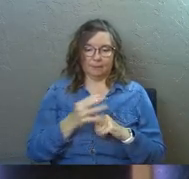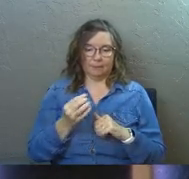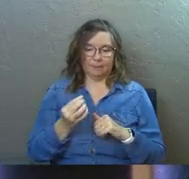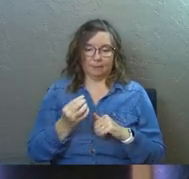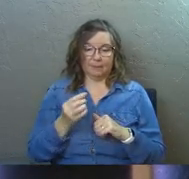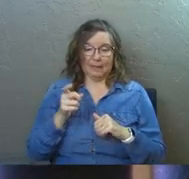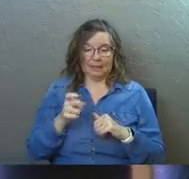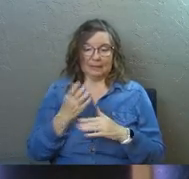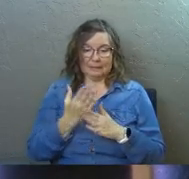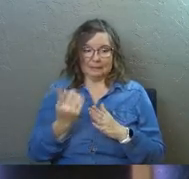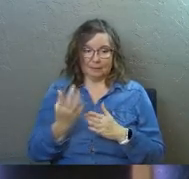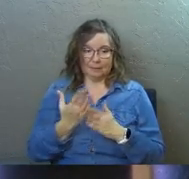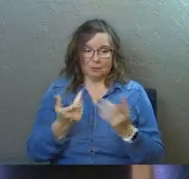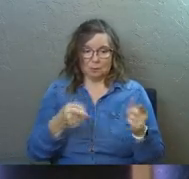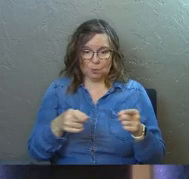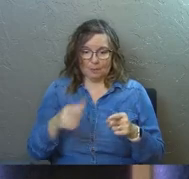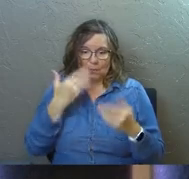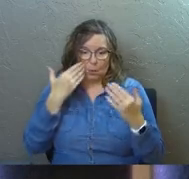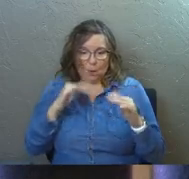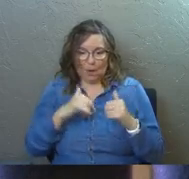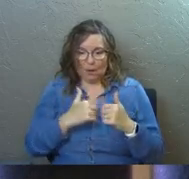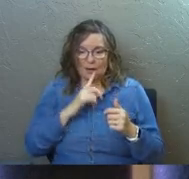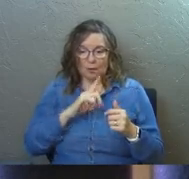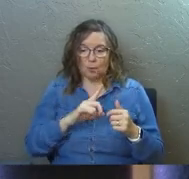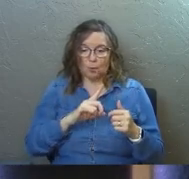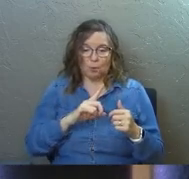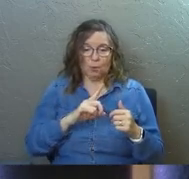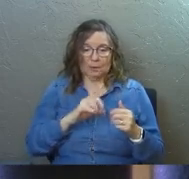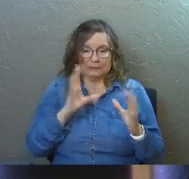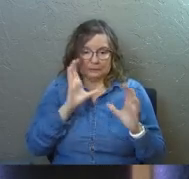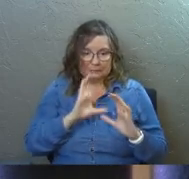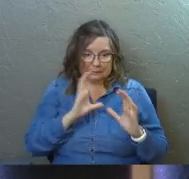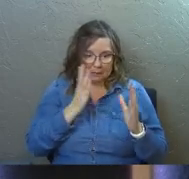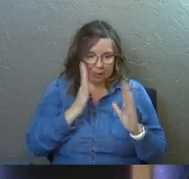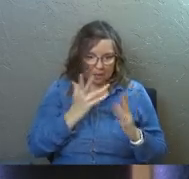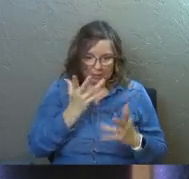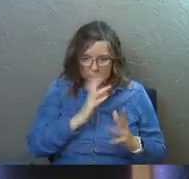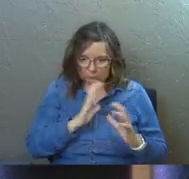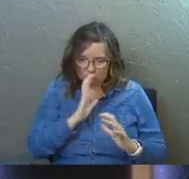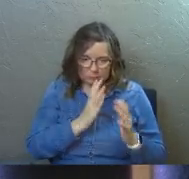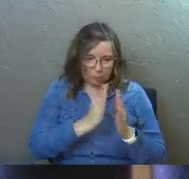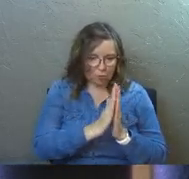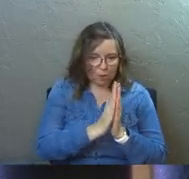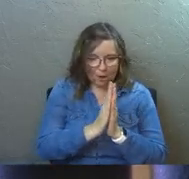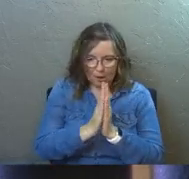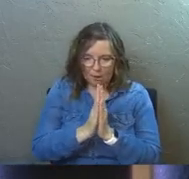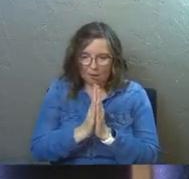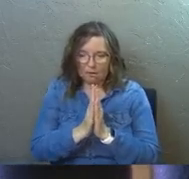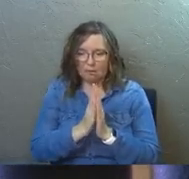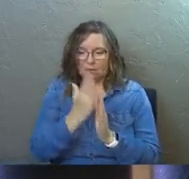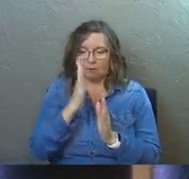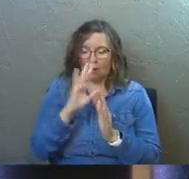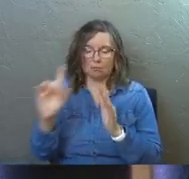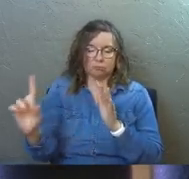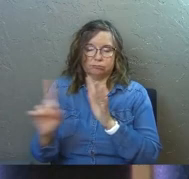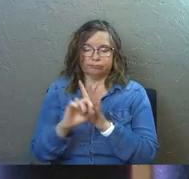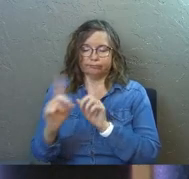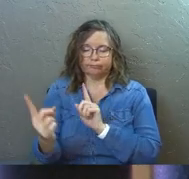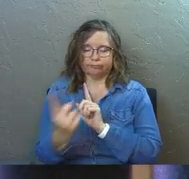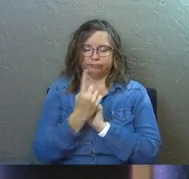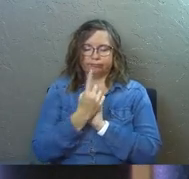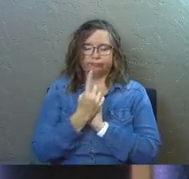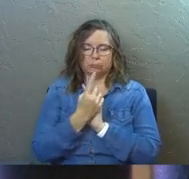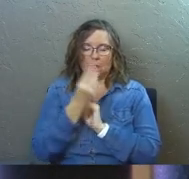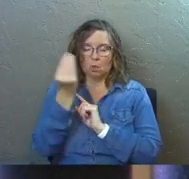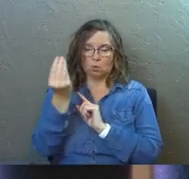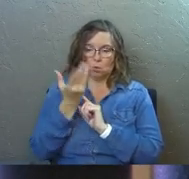and they needed some things to happen, didn't know how. And as they were seeking God and praying, God came and spoke to them